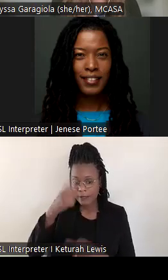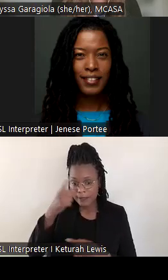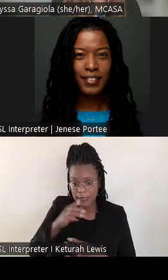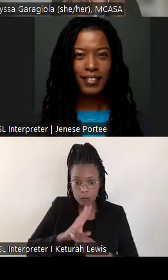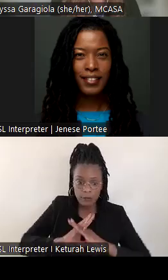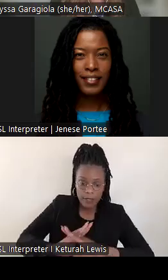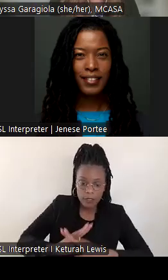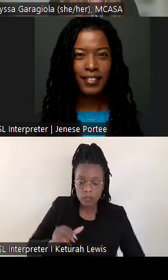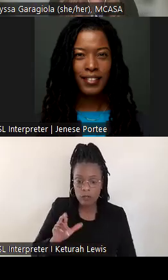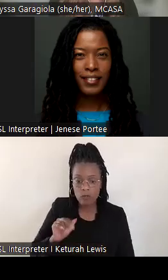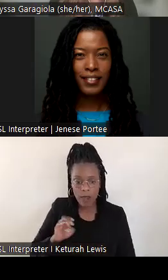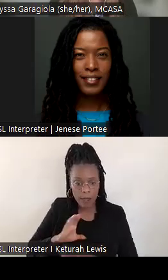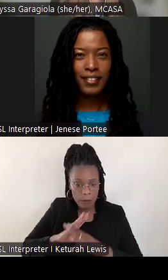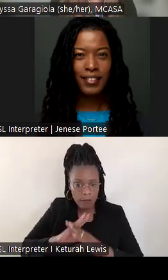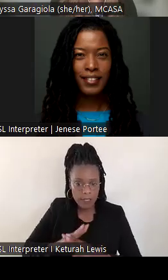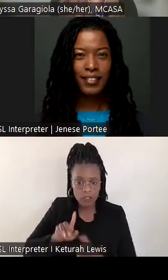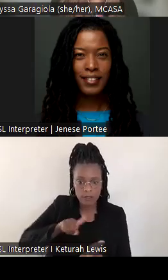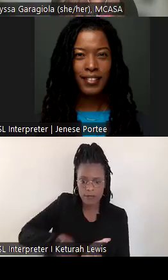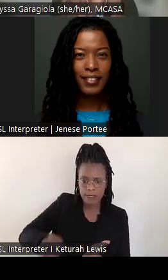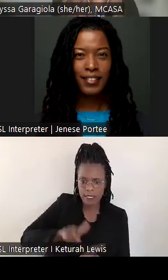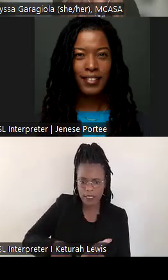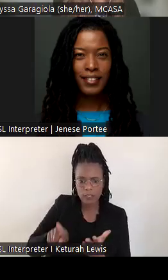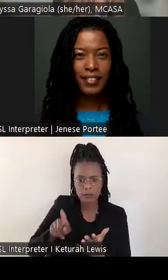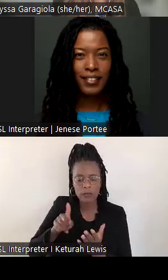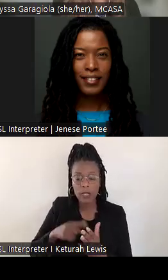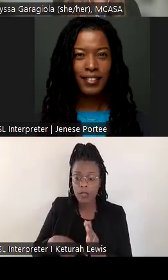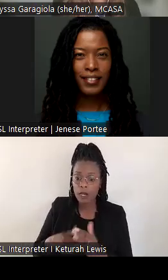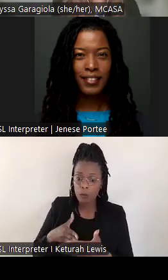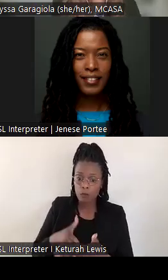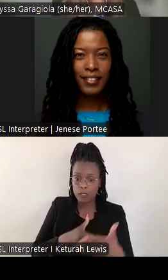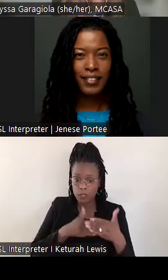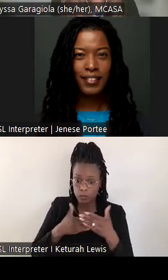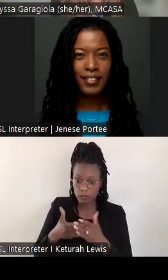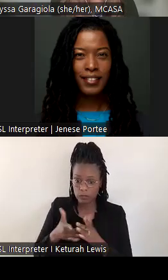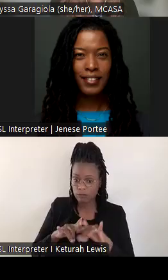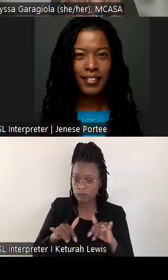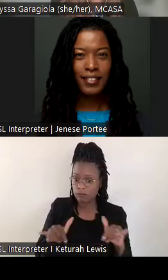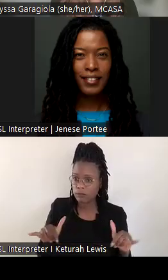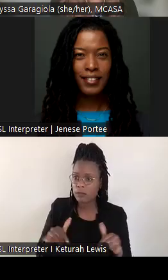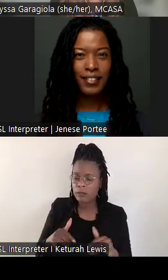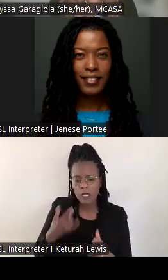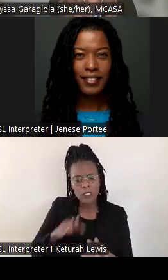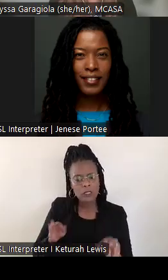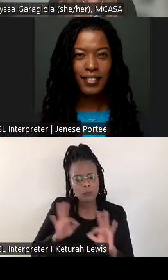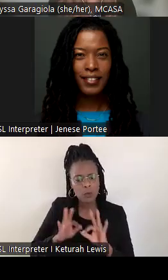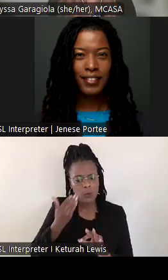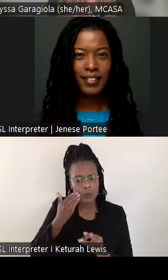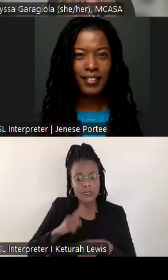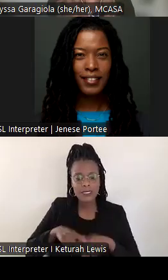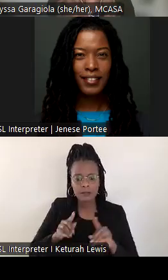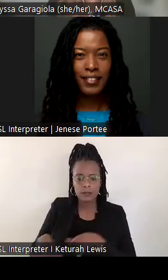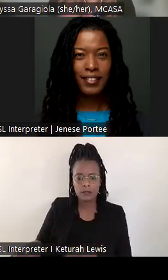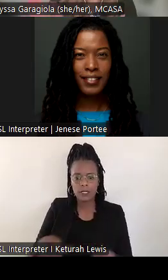and prosecution, etc. Now, it's important to note that there are different sets of standards for different types